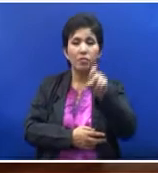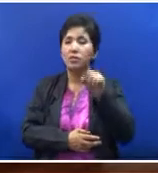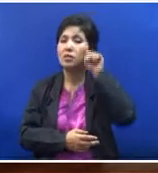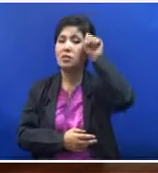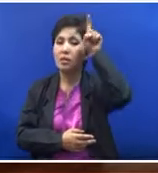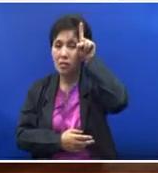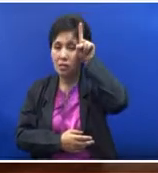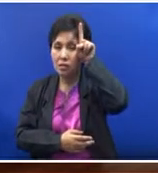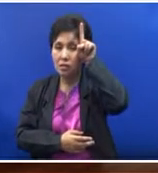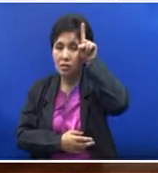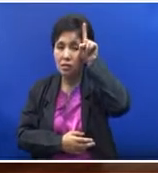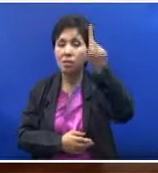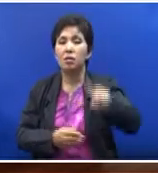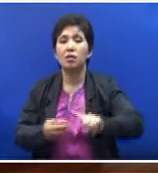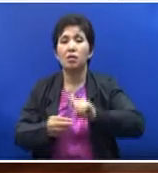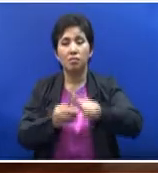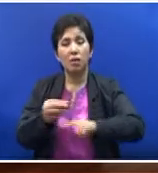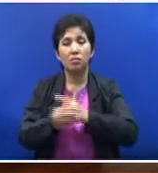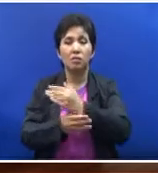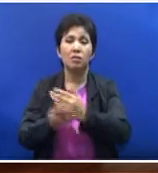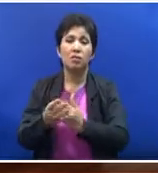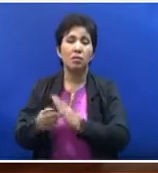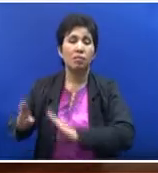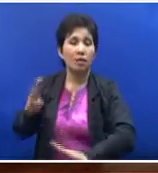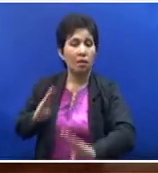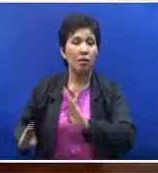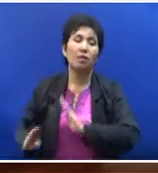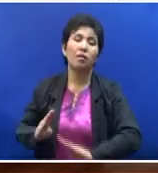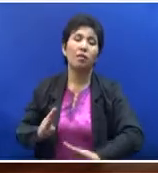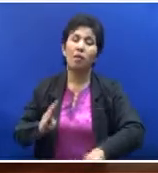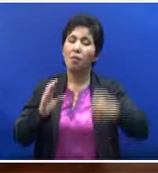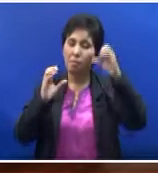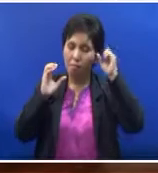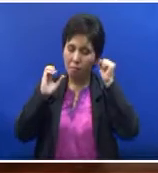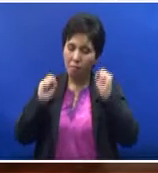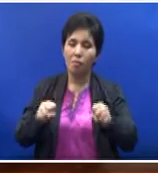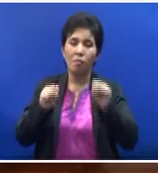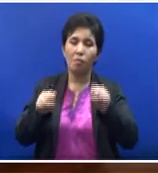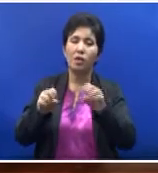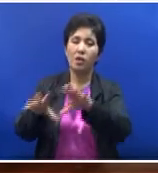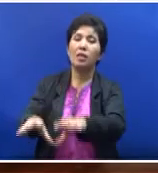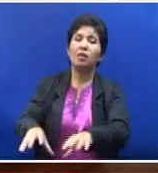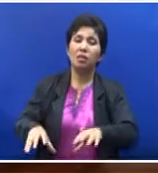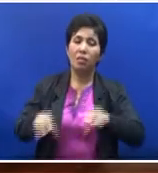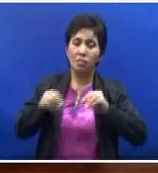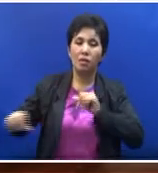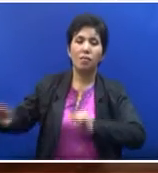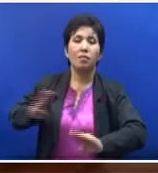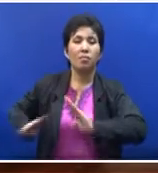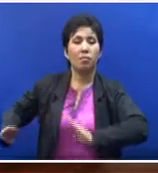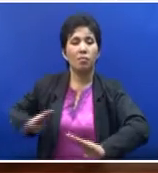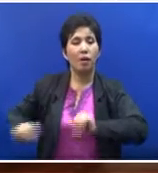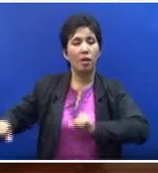get to have consensus about certain behavior, in order to get approval about certain actions. Okay,